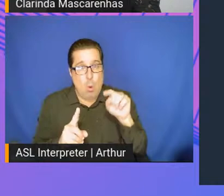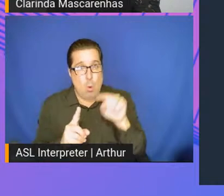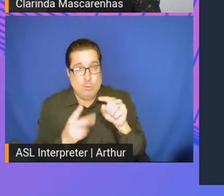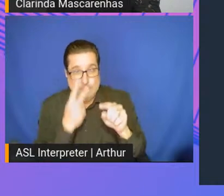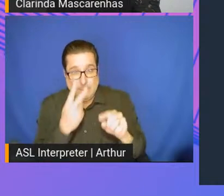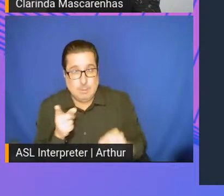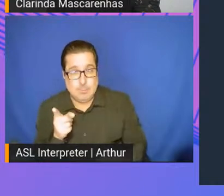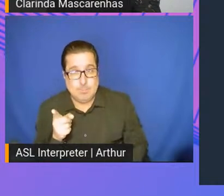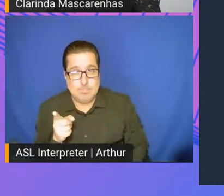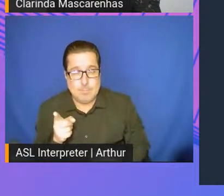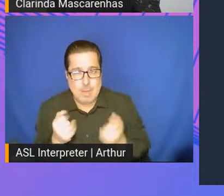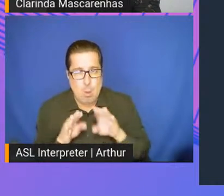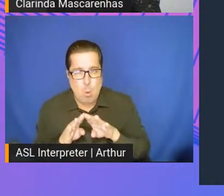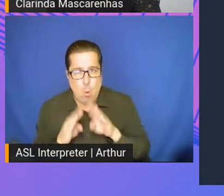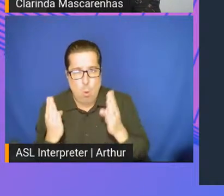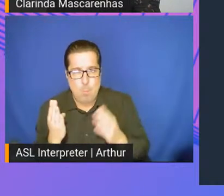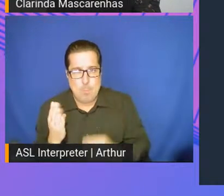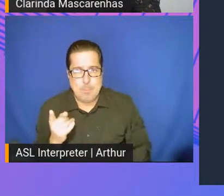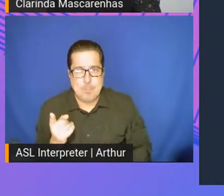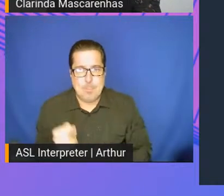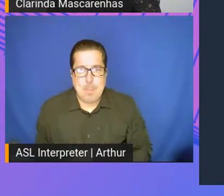let me open it.